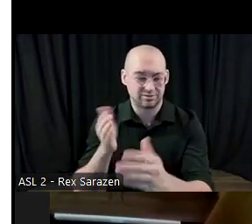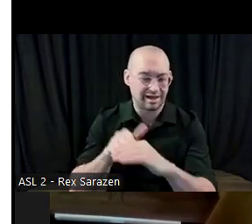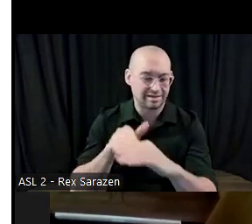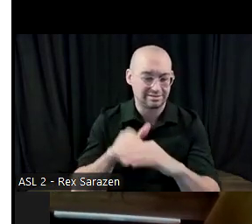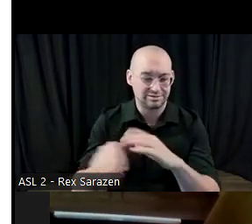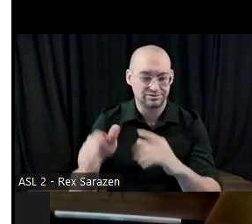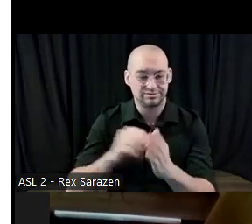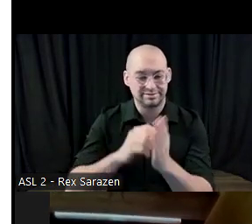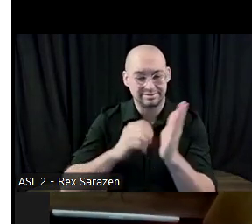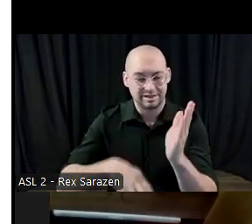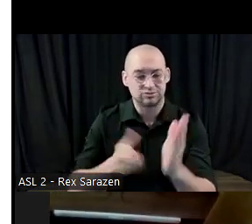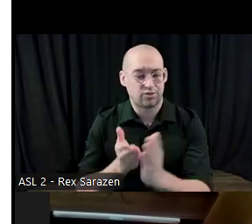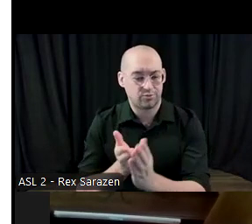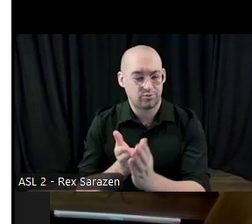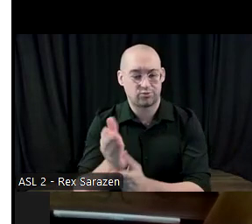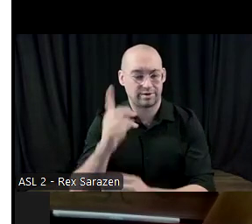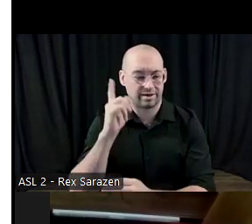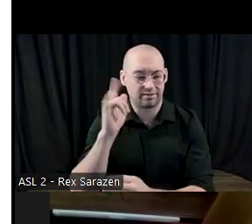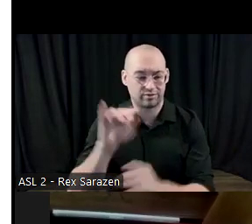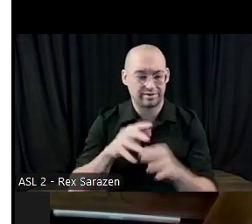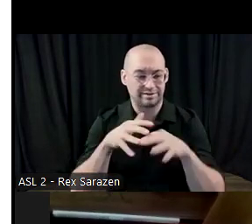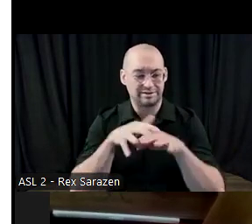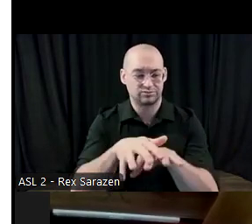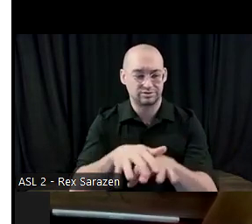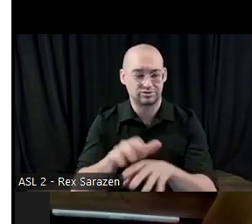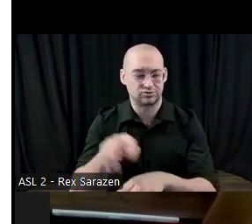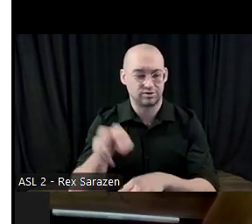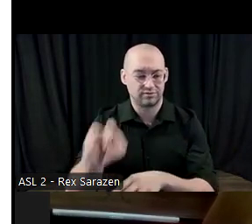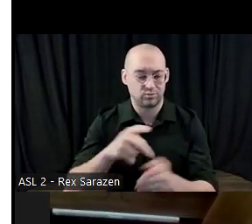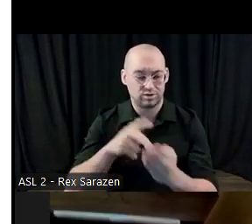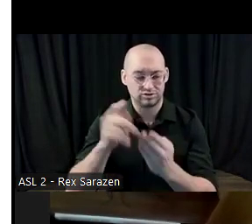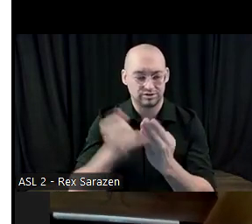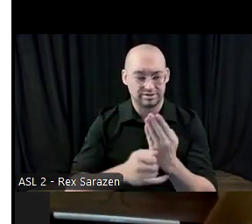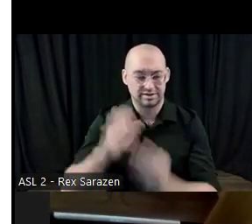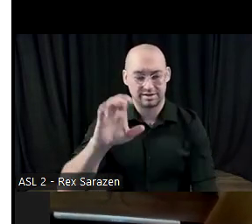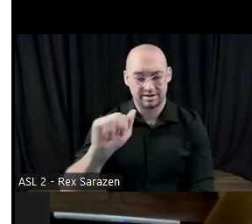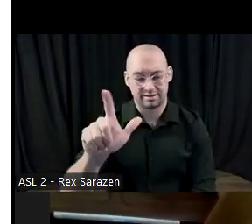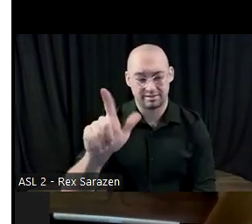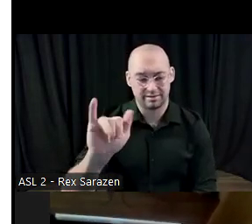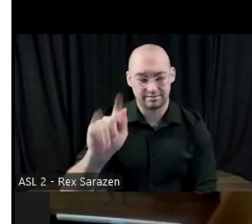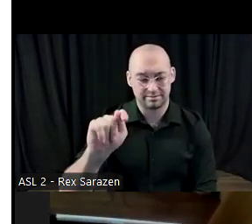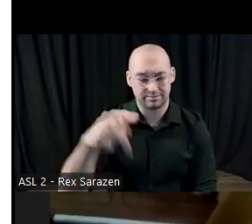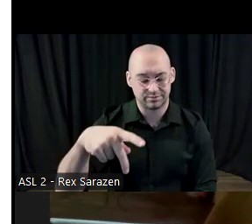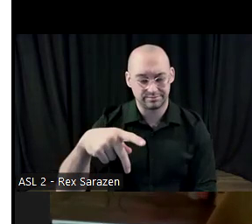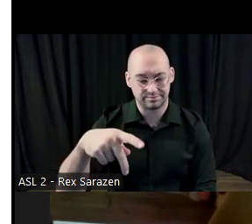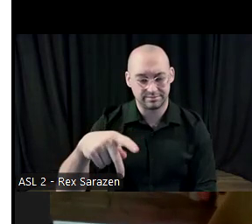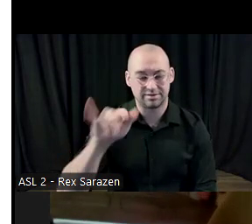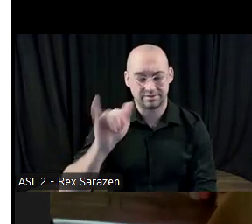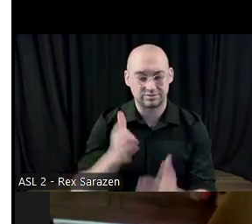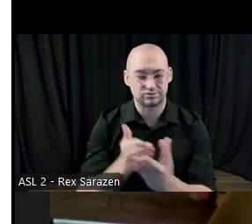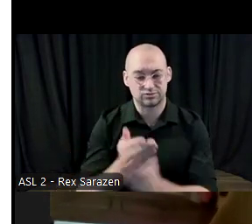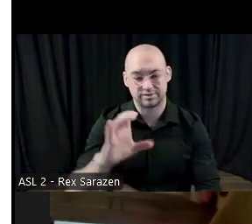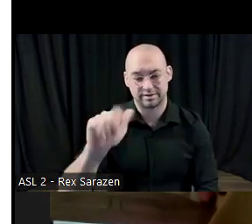easier access to discounts through the California Integrated Travel Project, the CALIP.